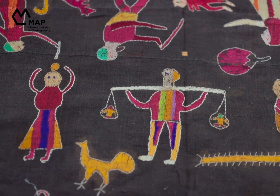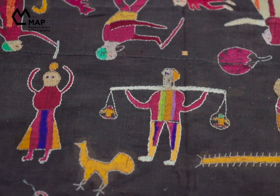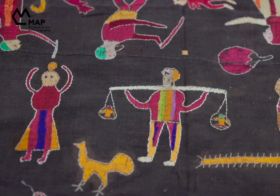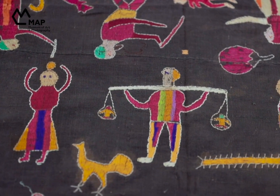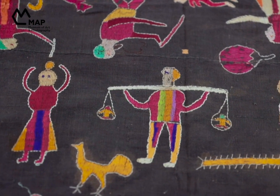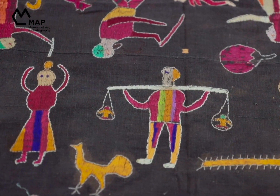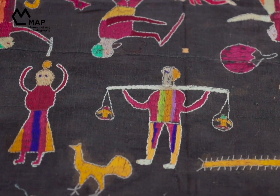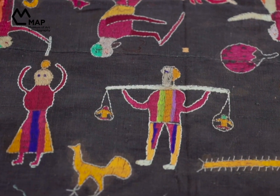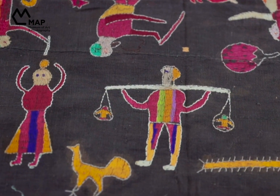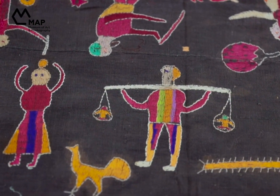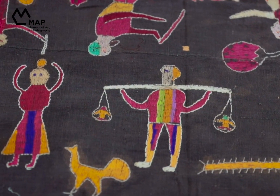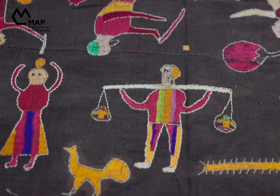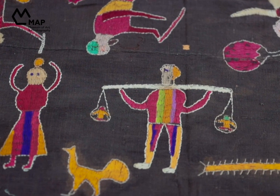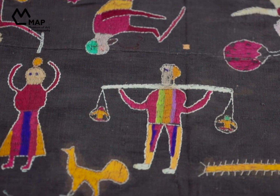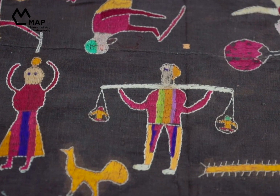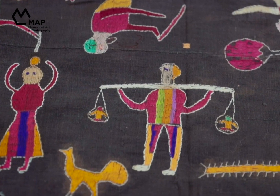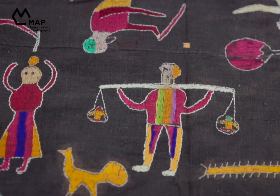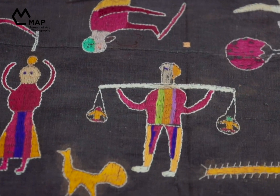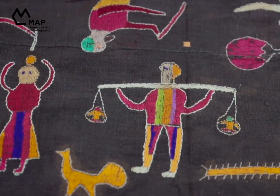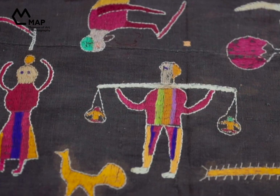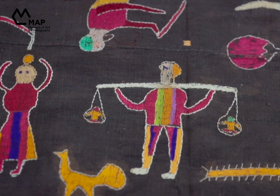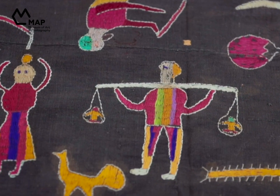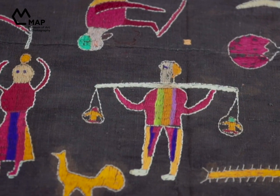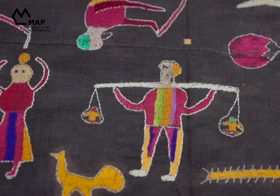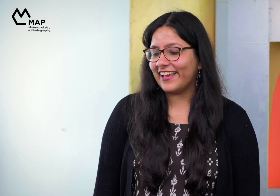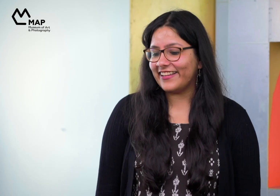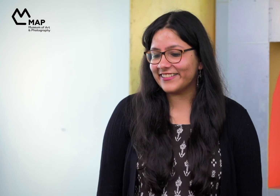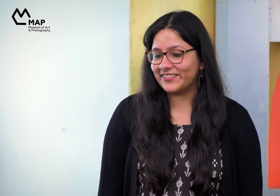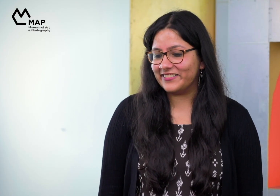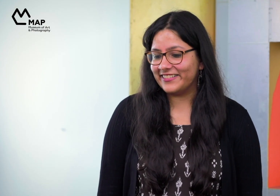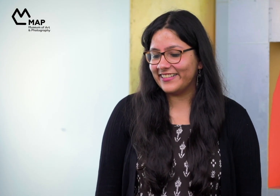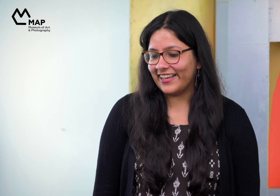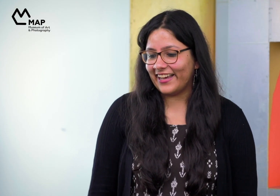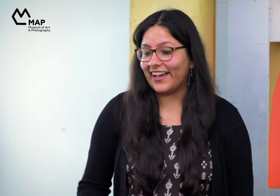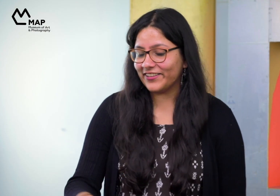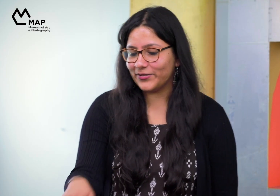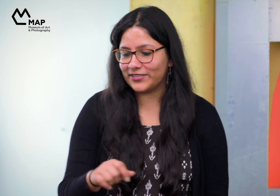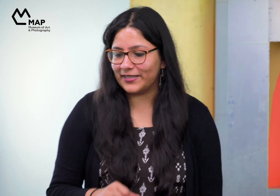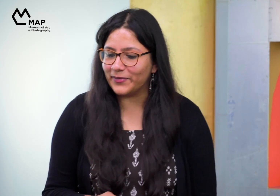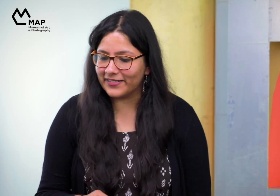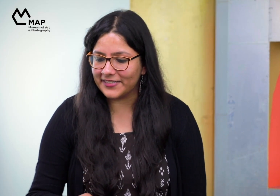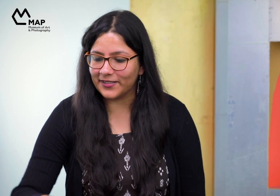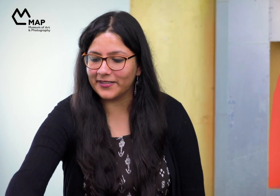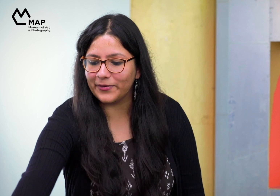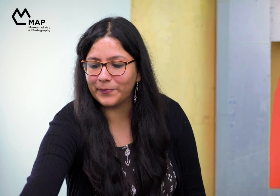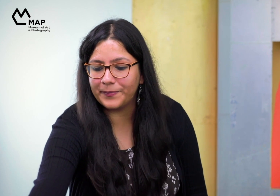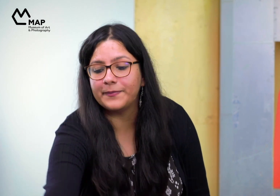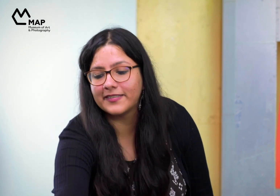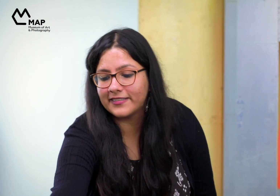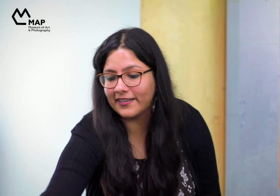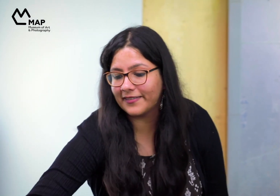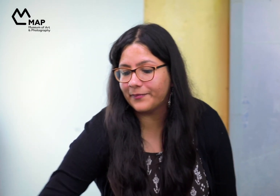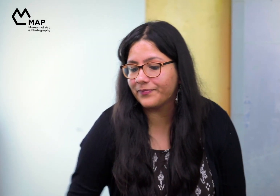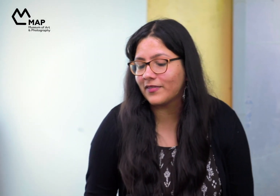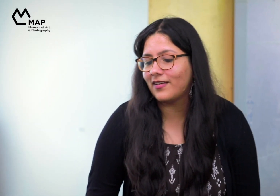small dolls or something. So maybe they like sell toys. Yeah, that's cool. I thought it was really weird because I thought there were